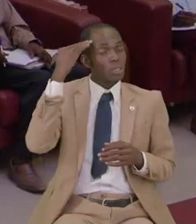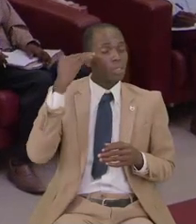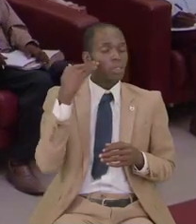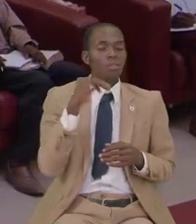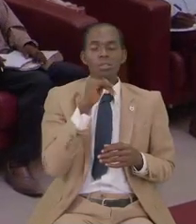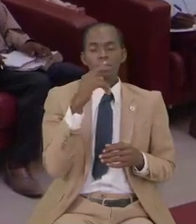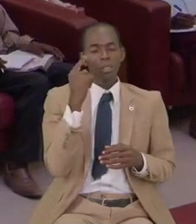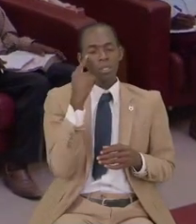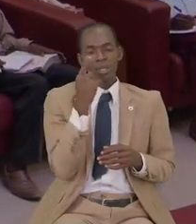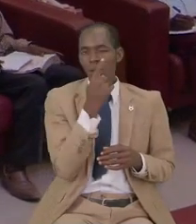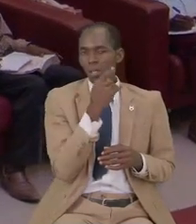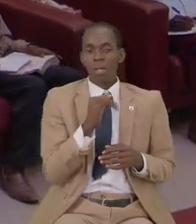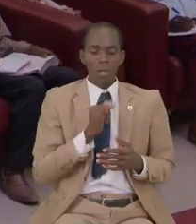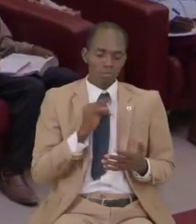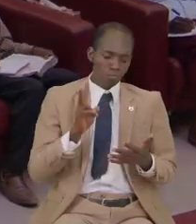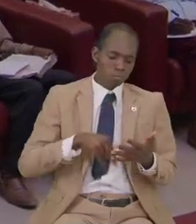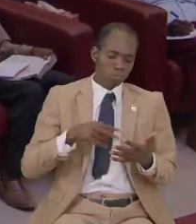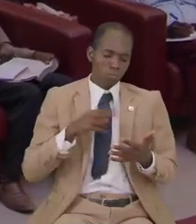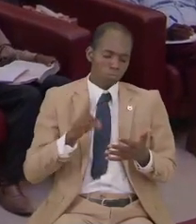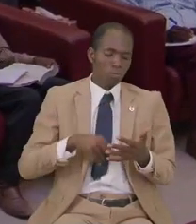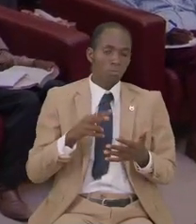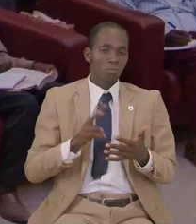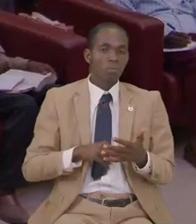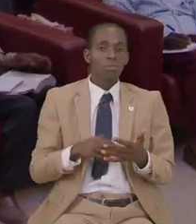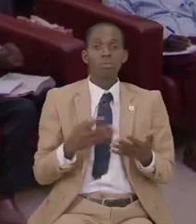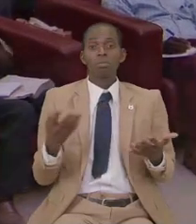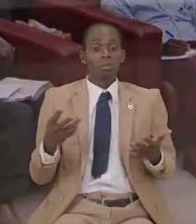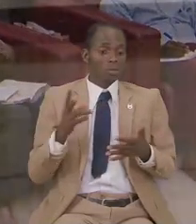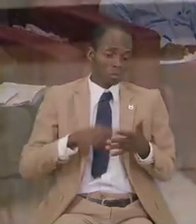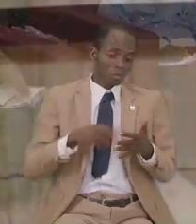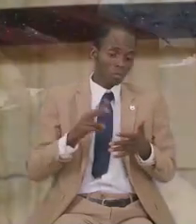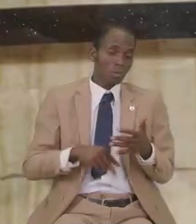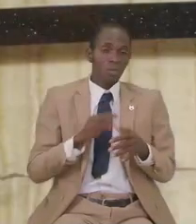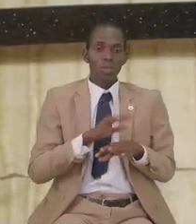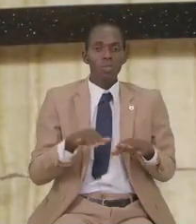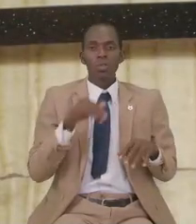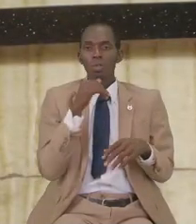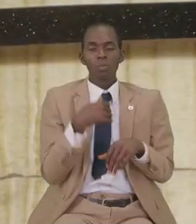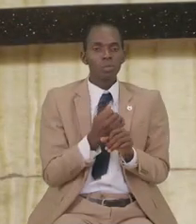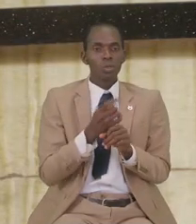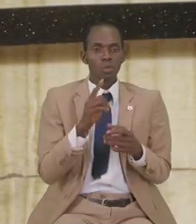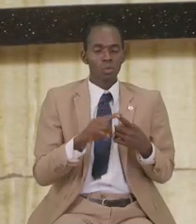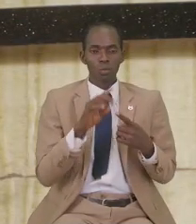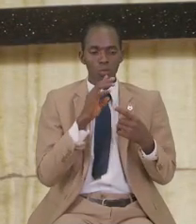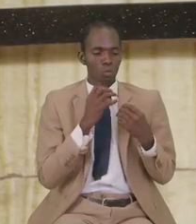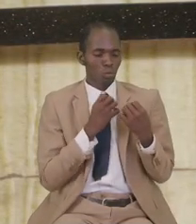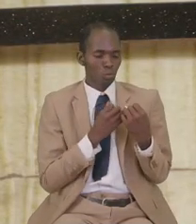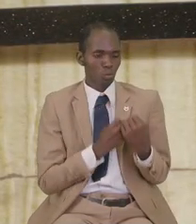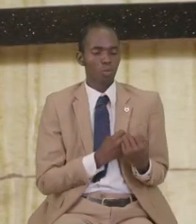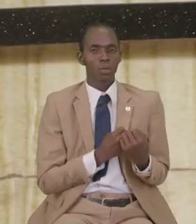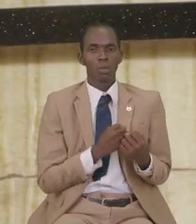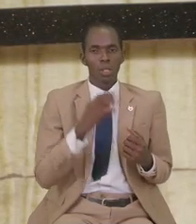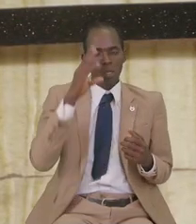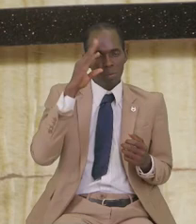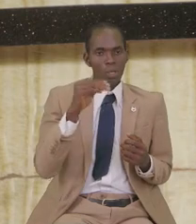eyes. I read. That doesn't make a person a firm, courageous man,